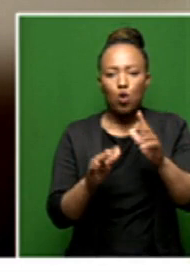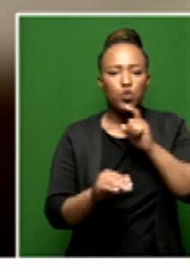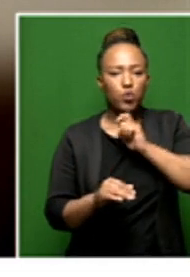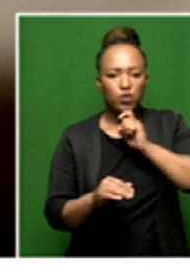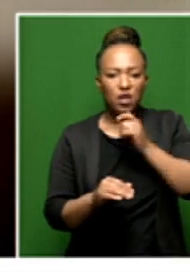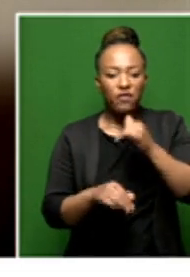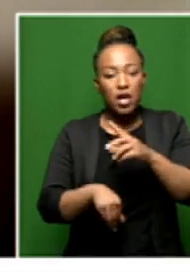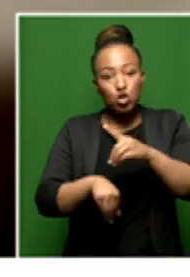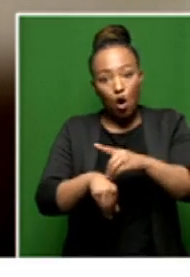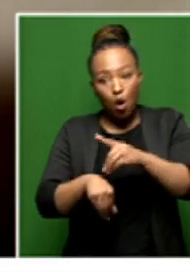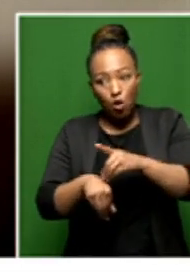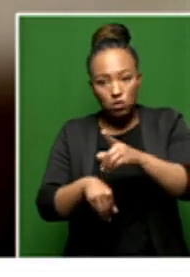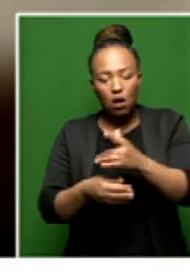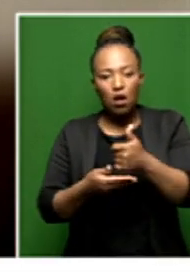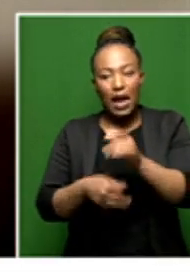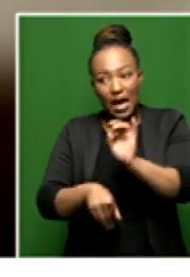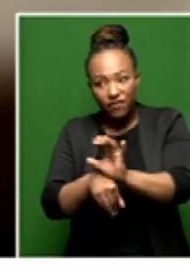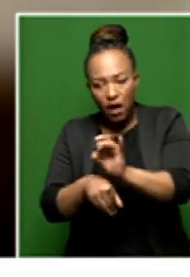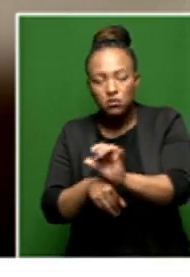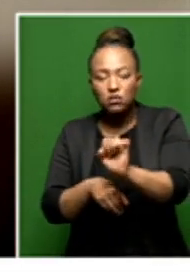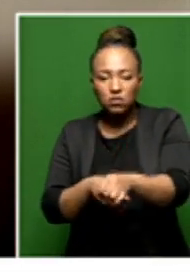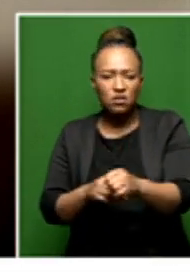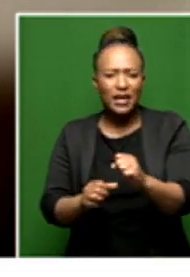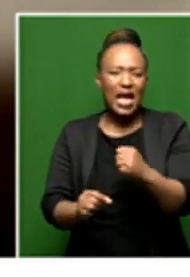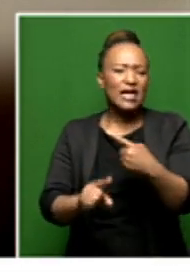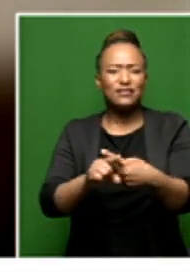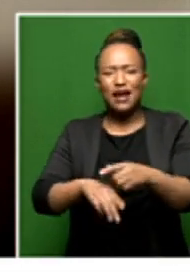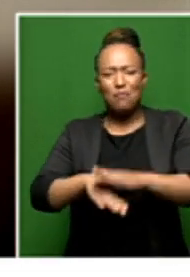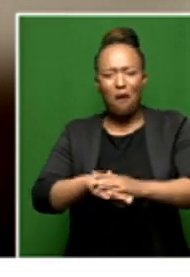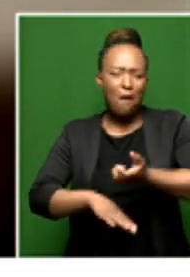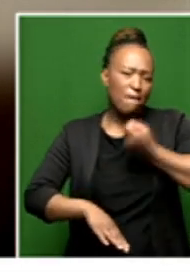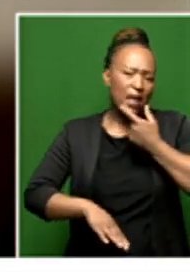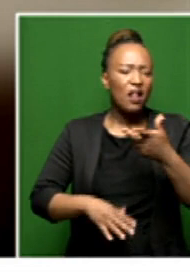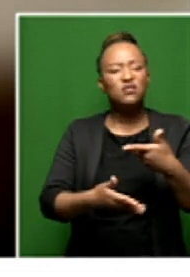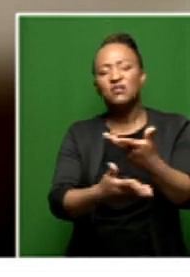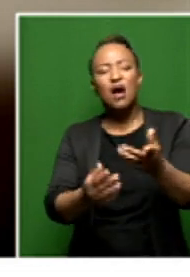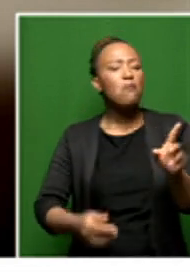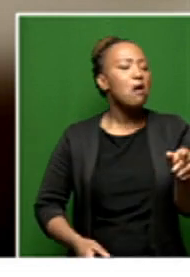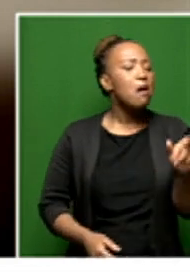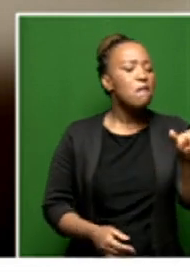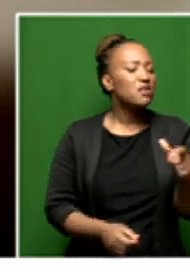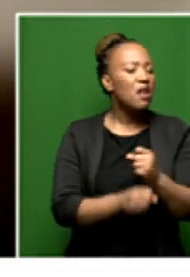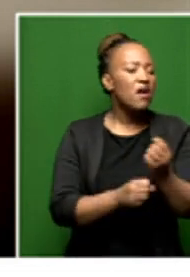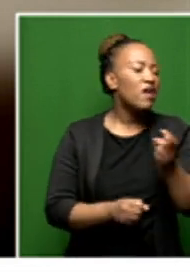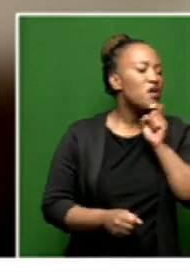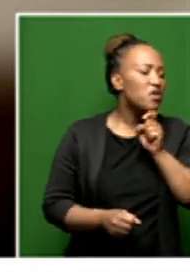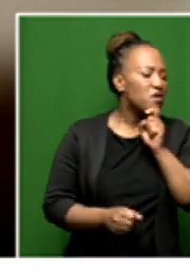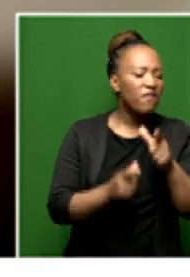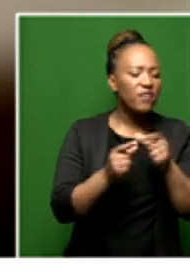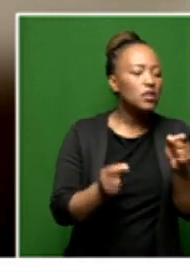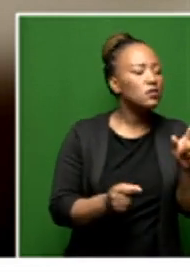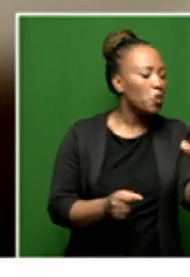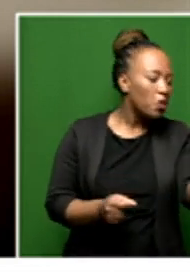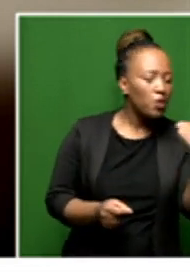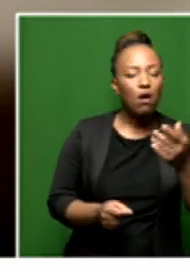a doctor advises you to. Don't use extra pills that are lying around because somebody didn't finish their course. So